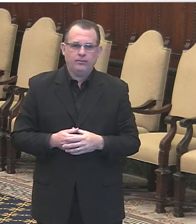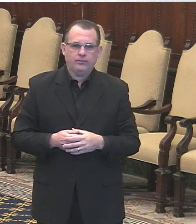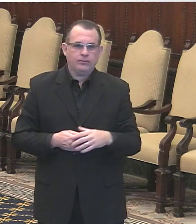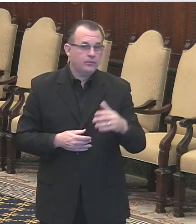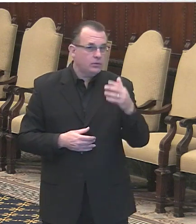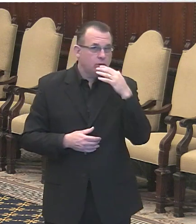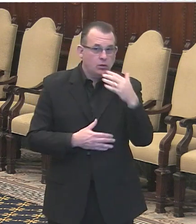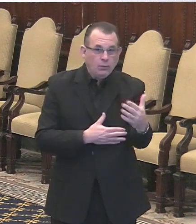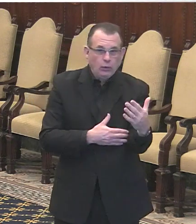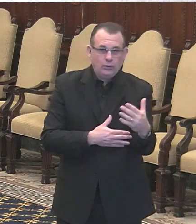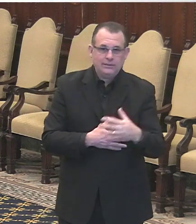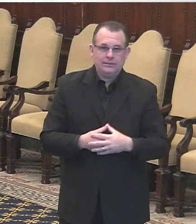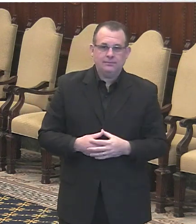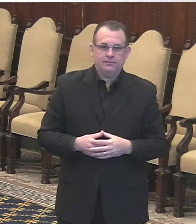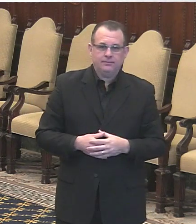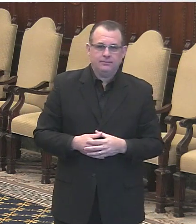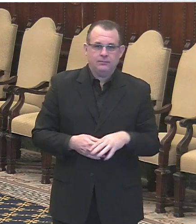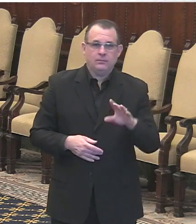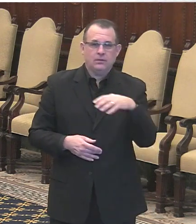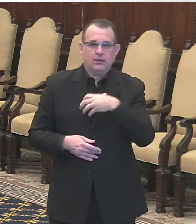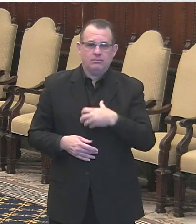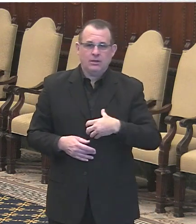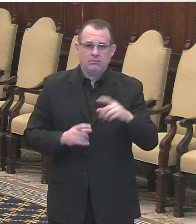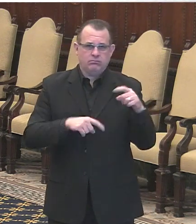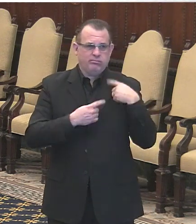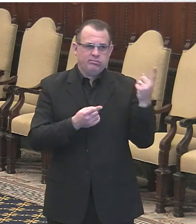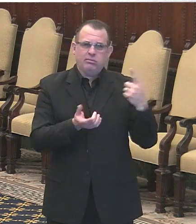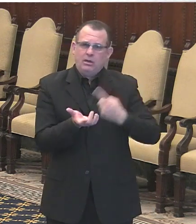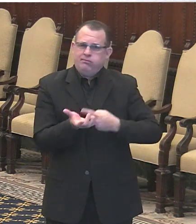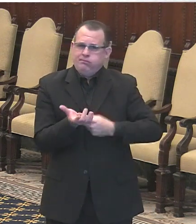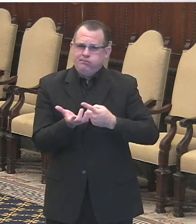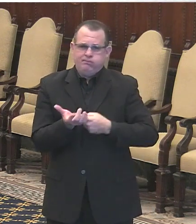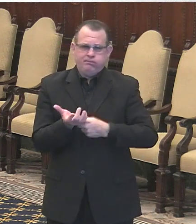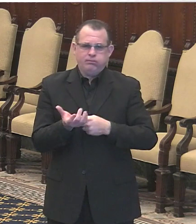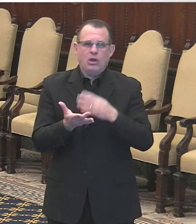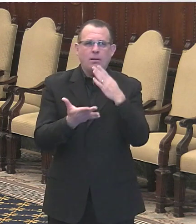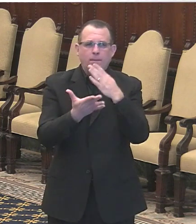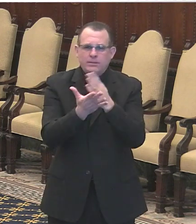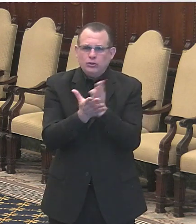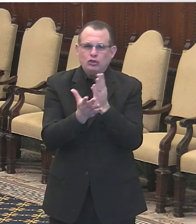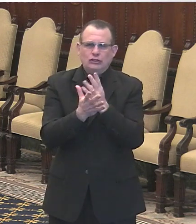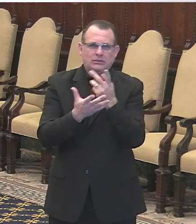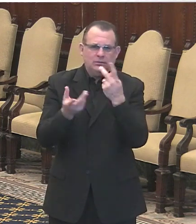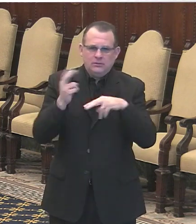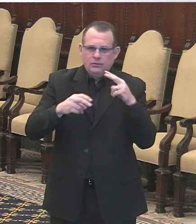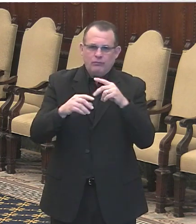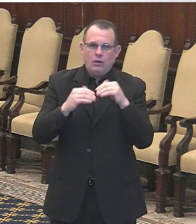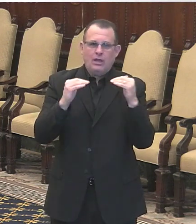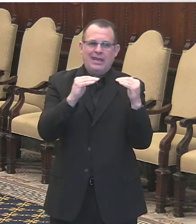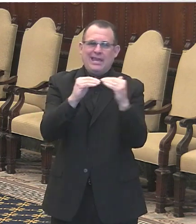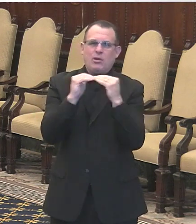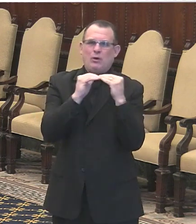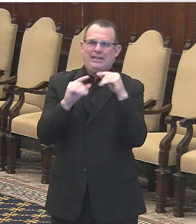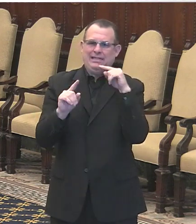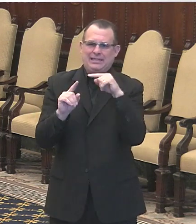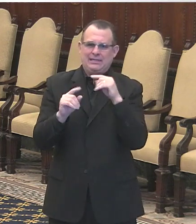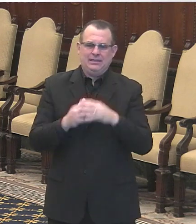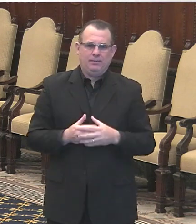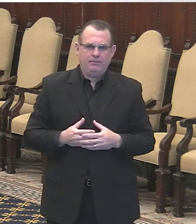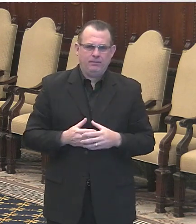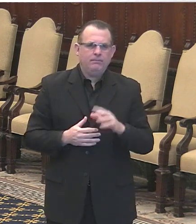the mayor has been talking about looking at budgets and different things through an equity lens. And I wanted to find